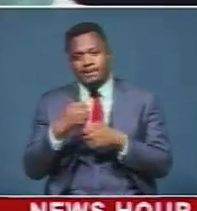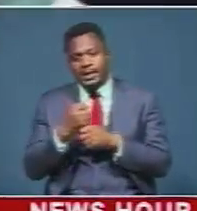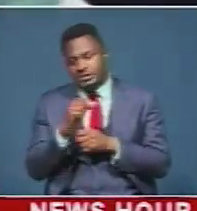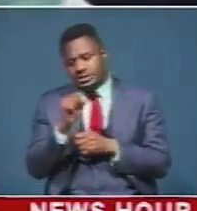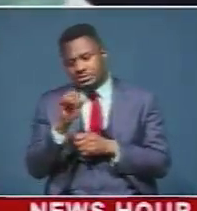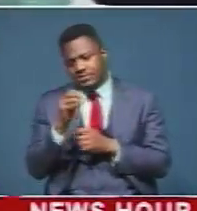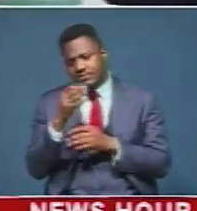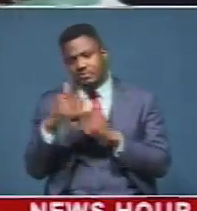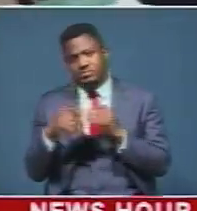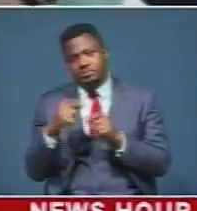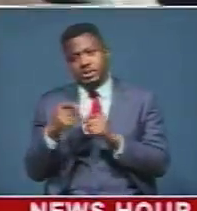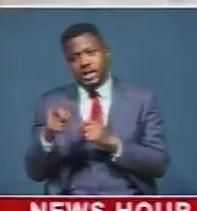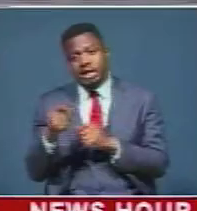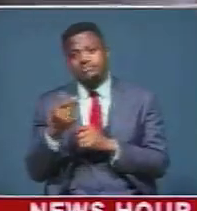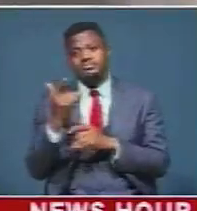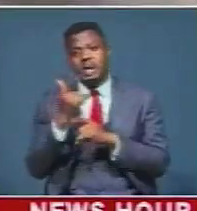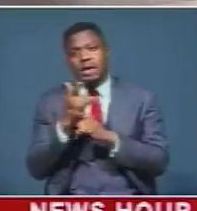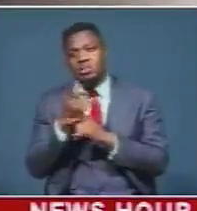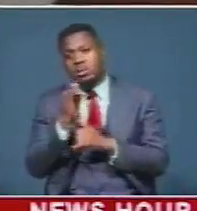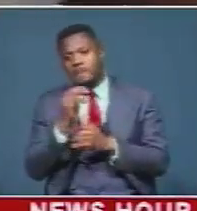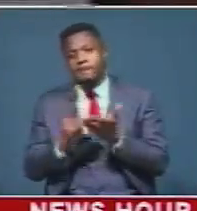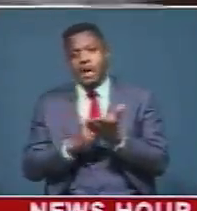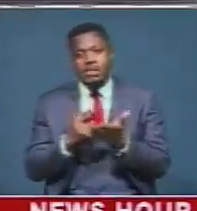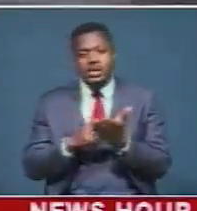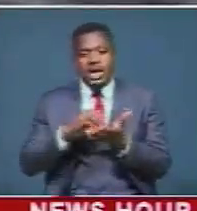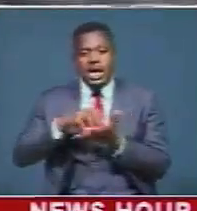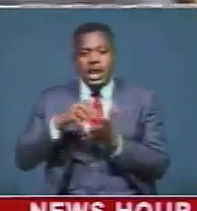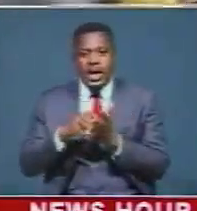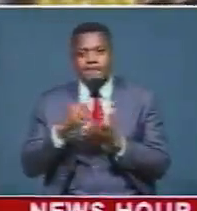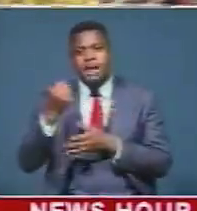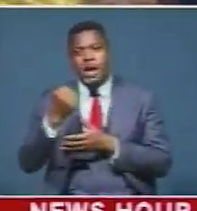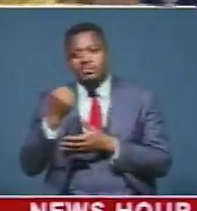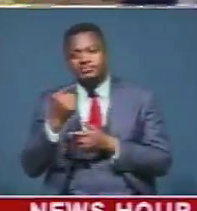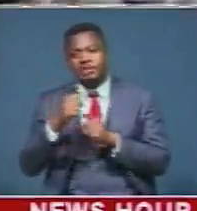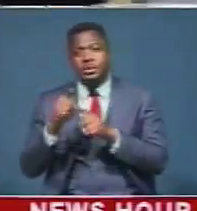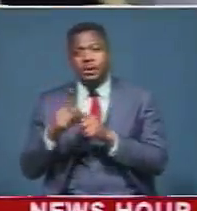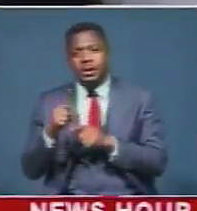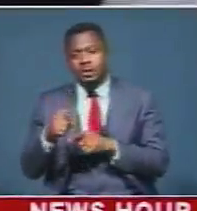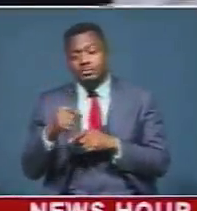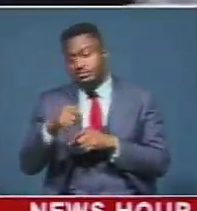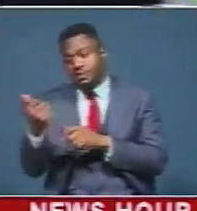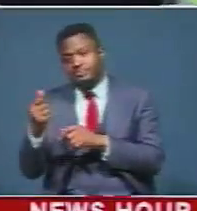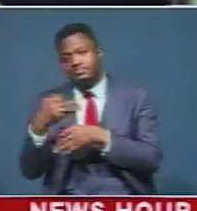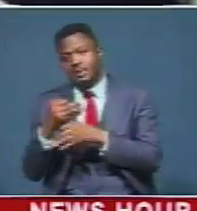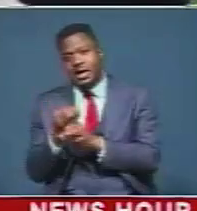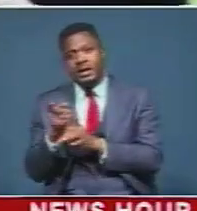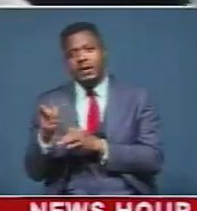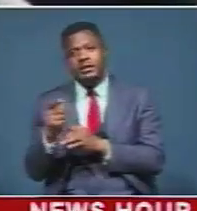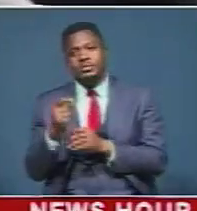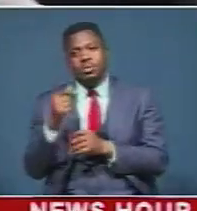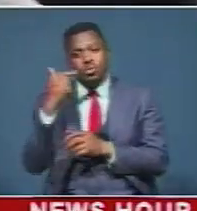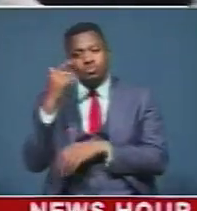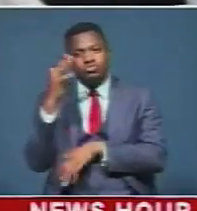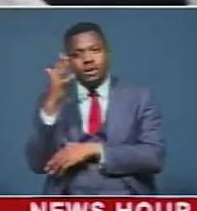semi-finished products, cocoa liquor, butter, natural cake or powder, whilst the confectionery factory manufactures the